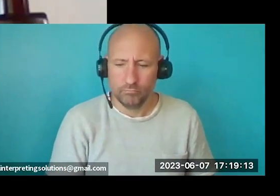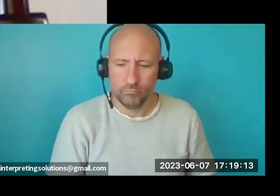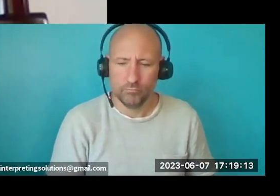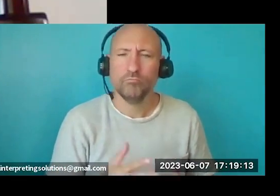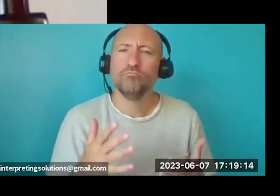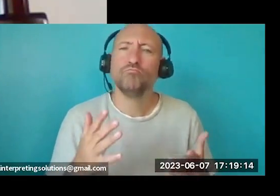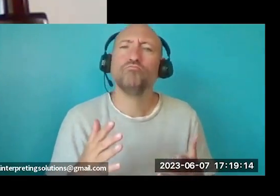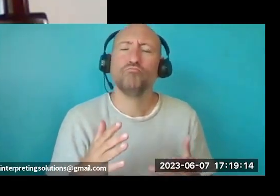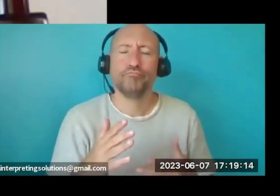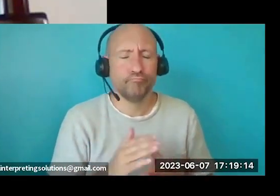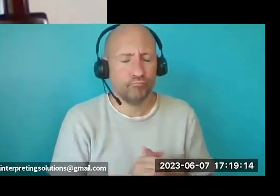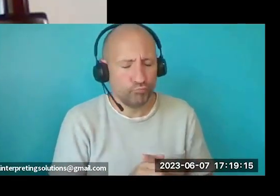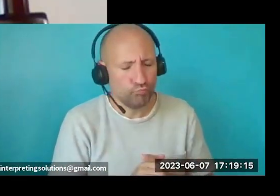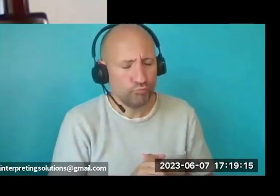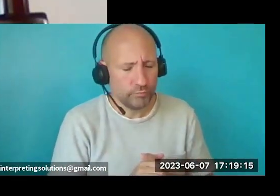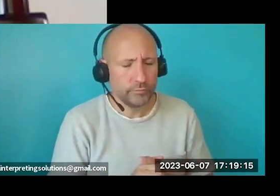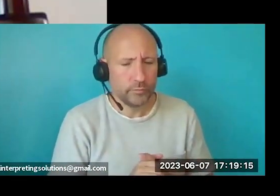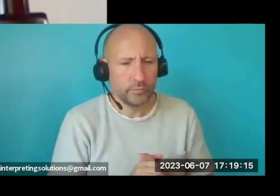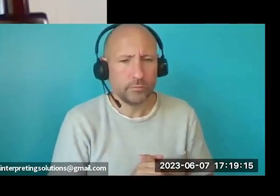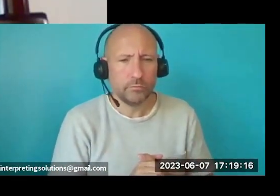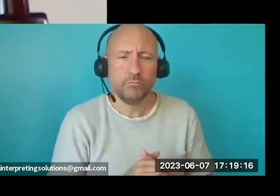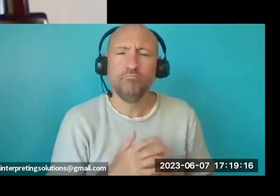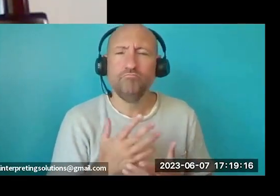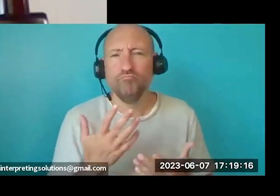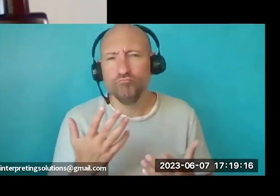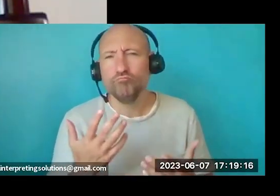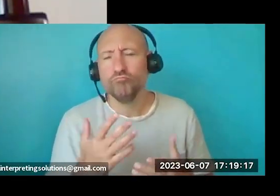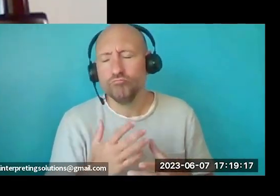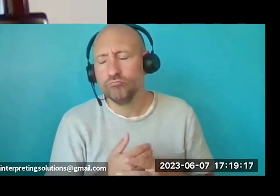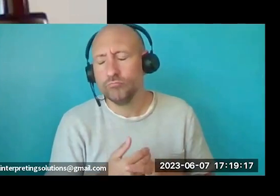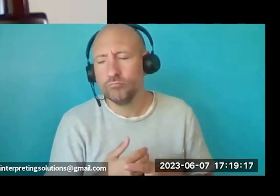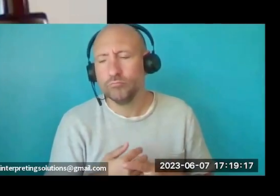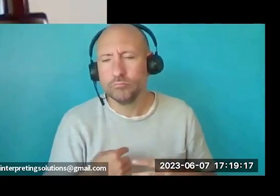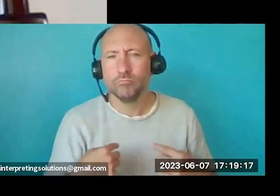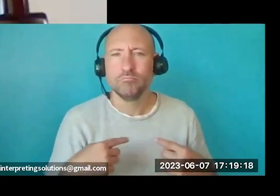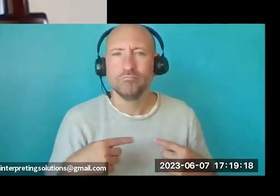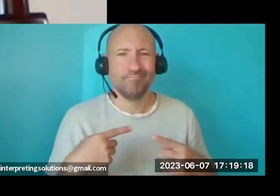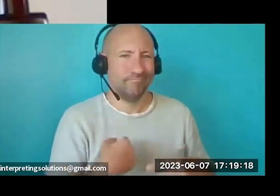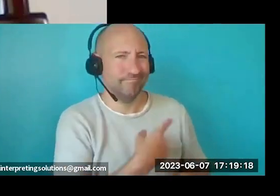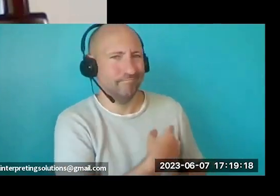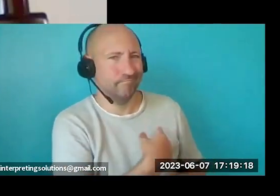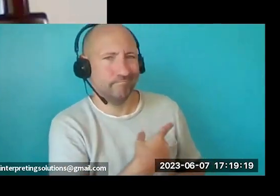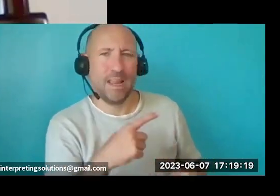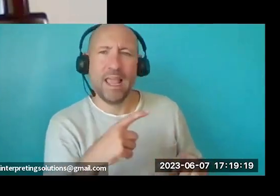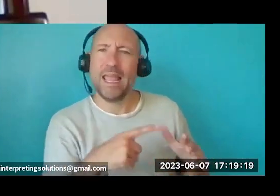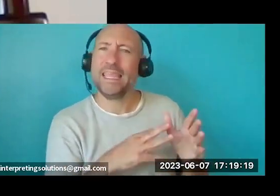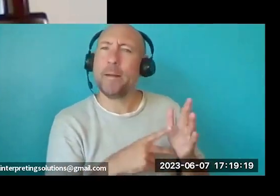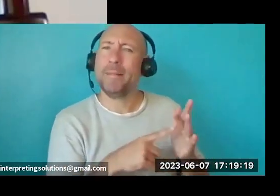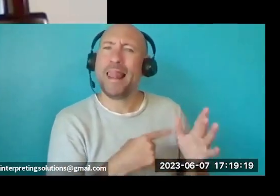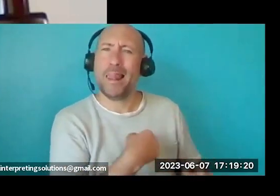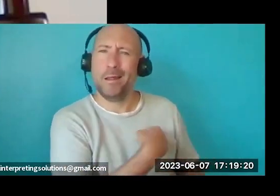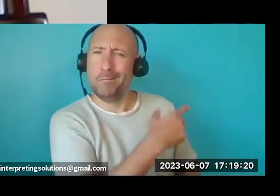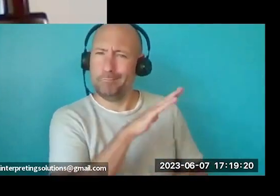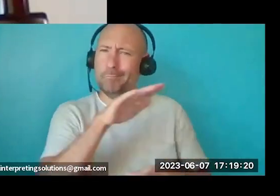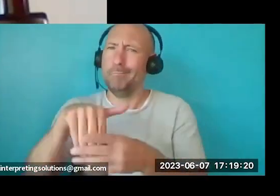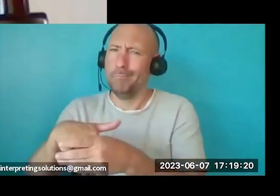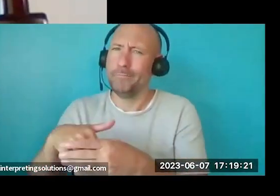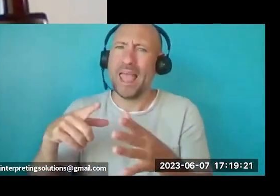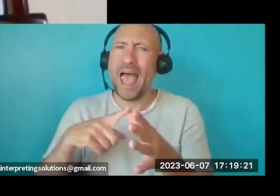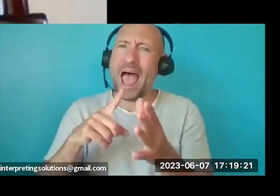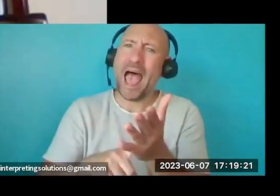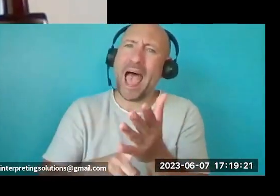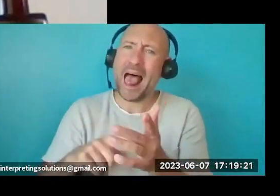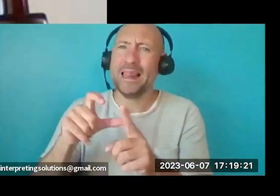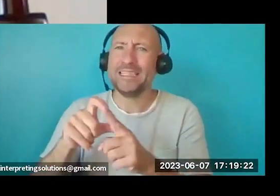First of all, let me say that with Camilla, we belong to Aldiqua Artists, a